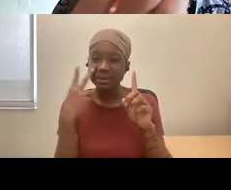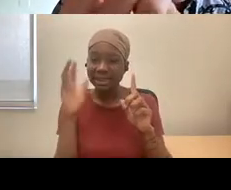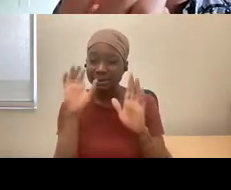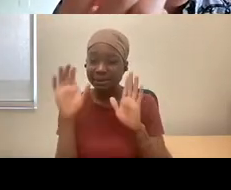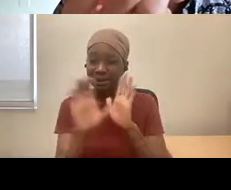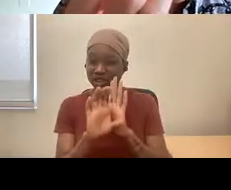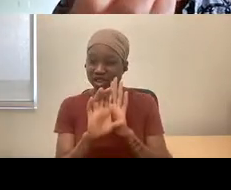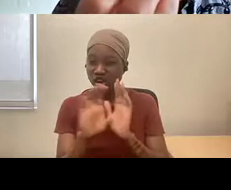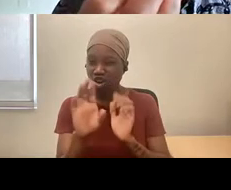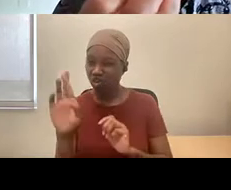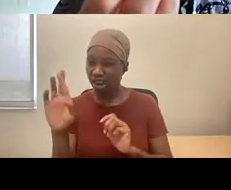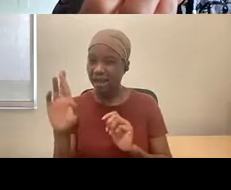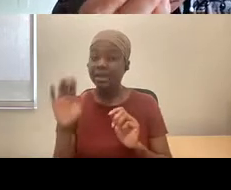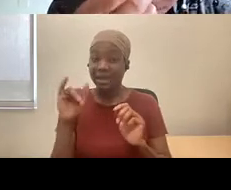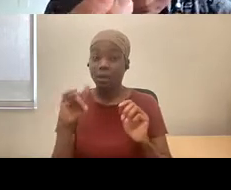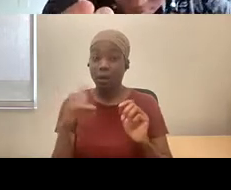one with three lines,